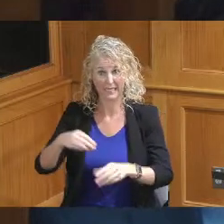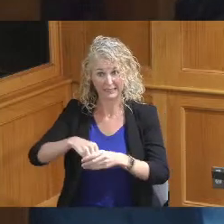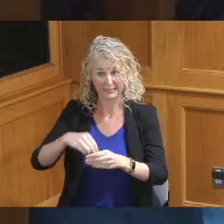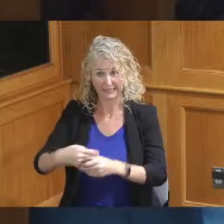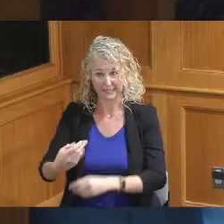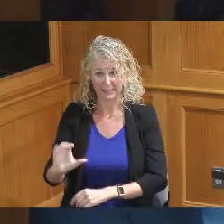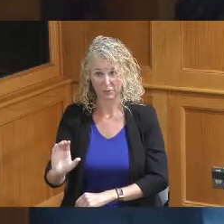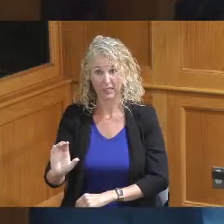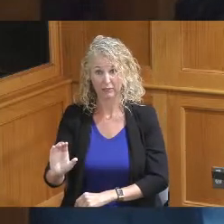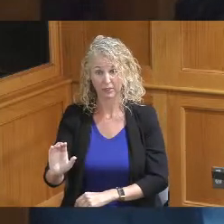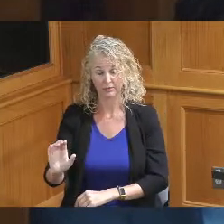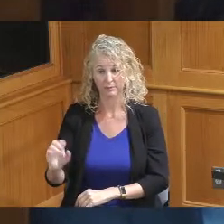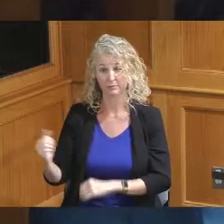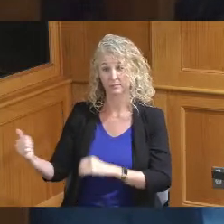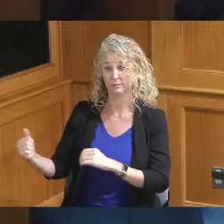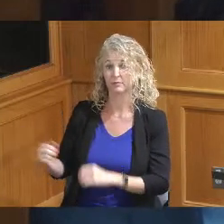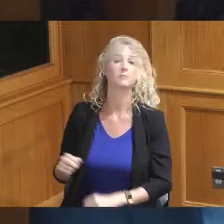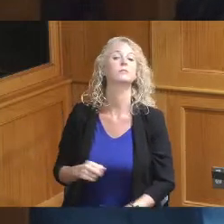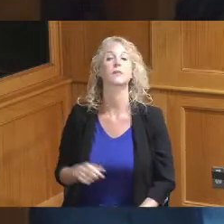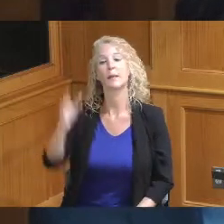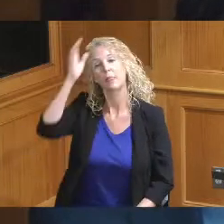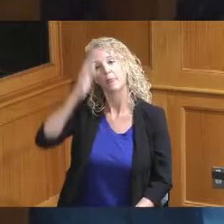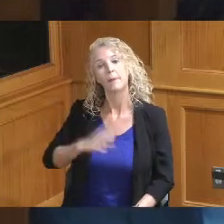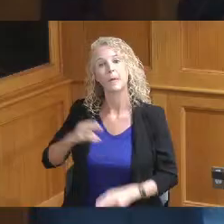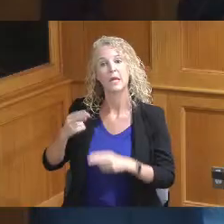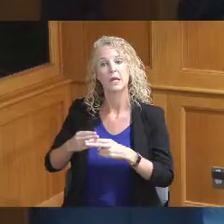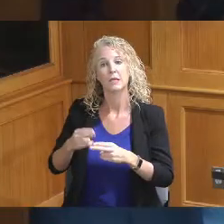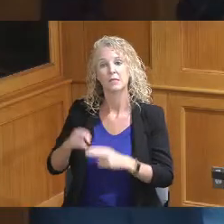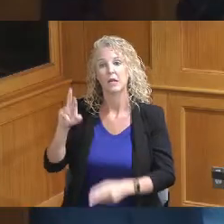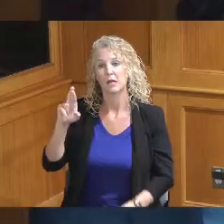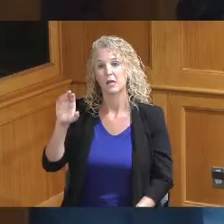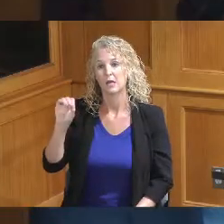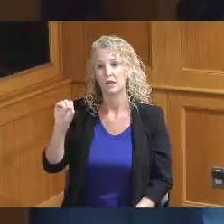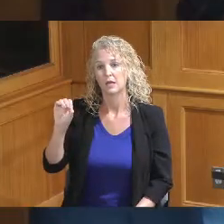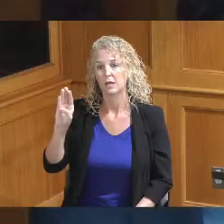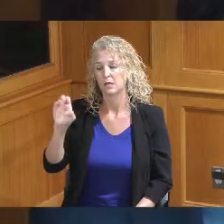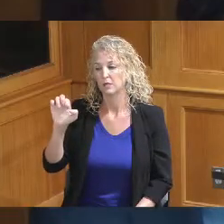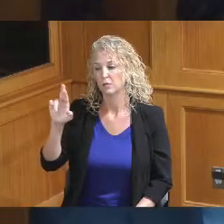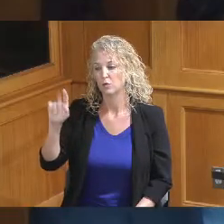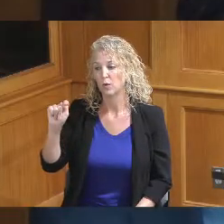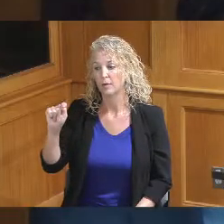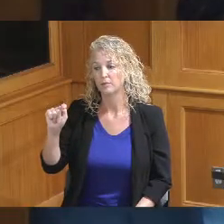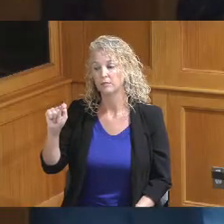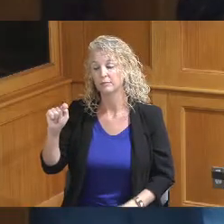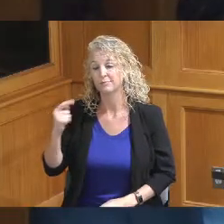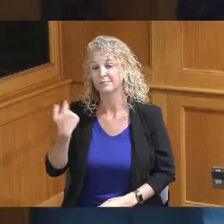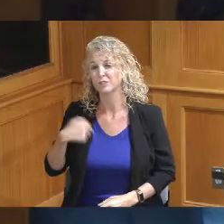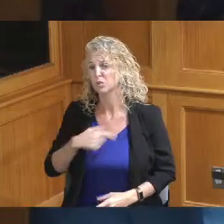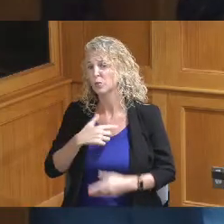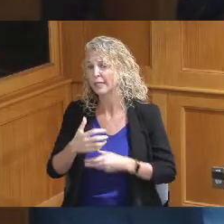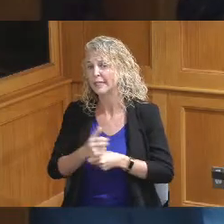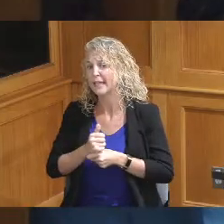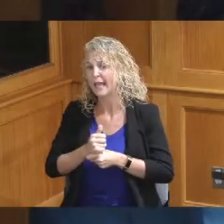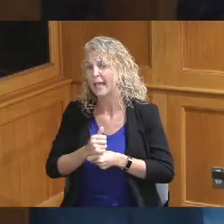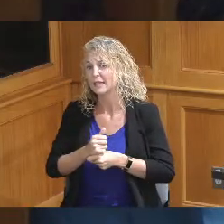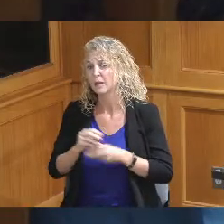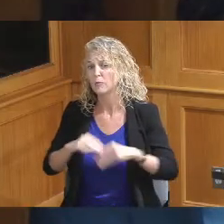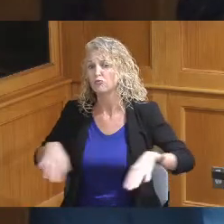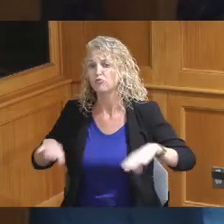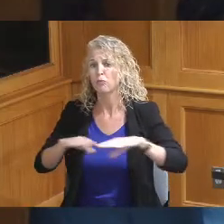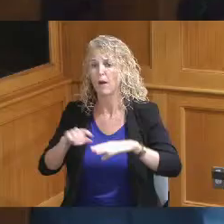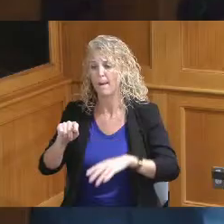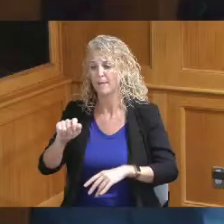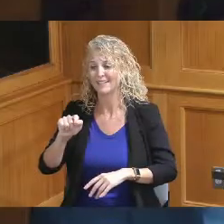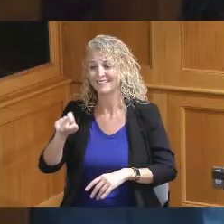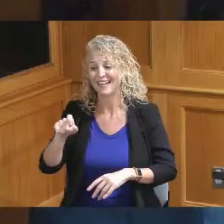County. Robert says, will we get the promised property tax rebates owed